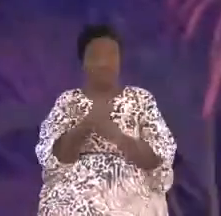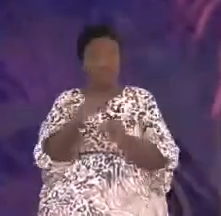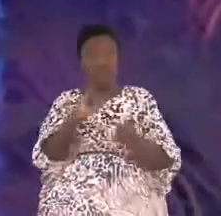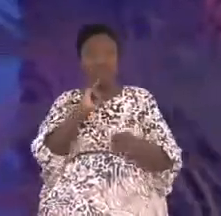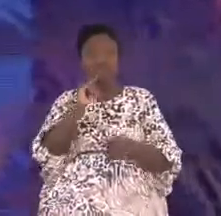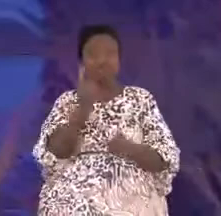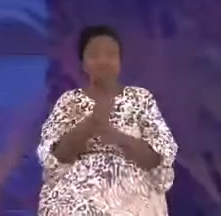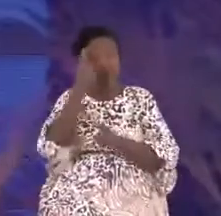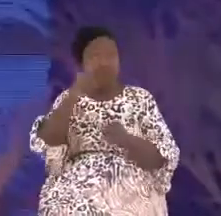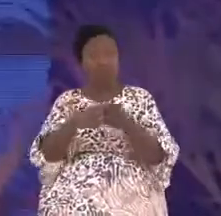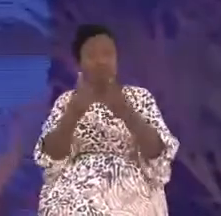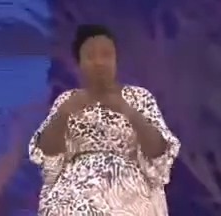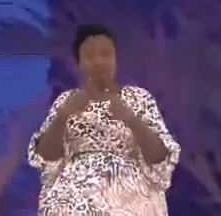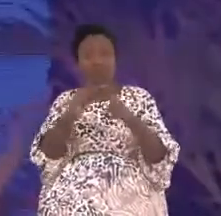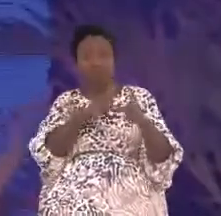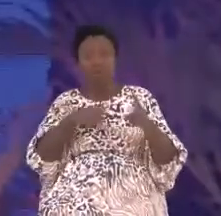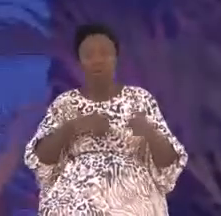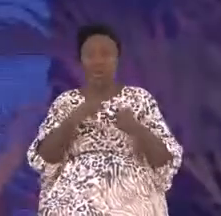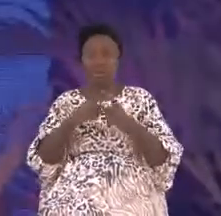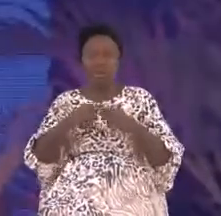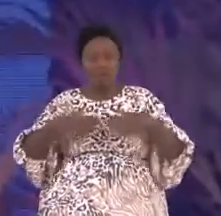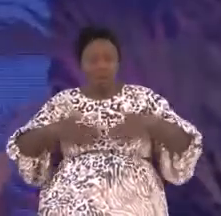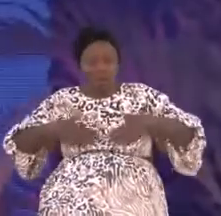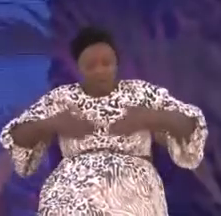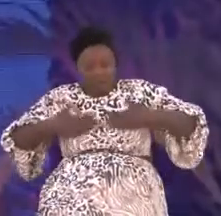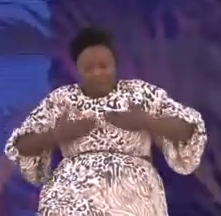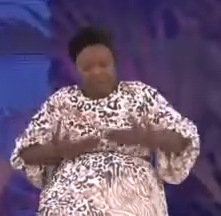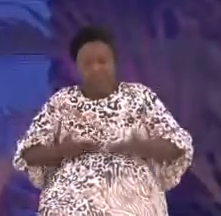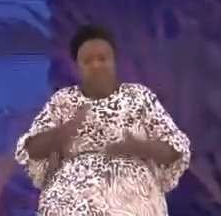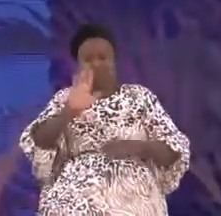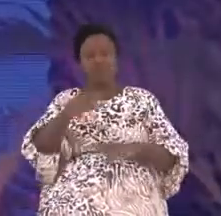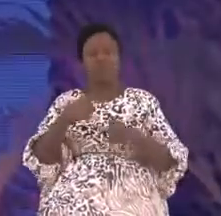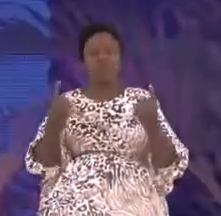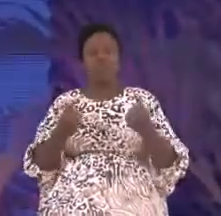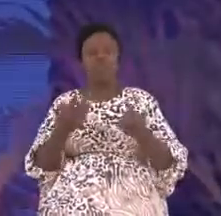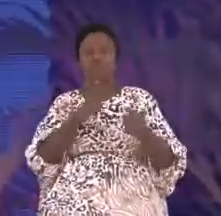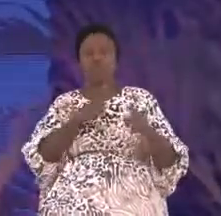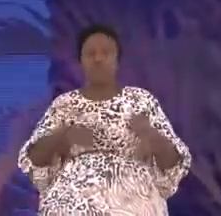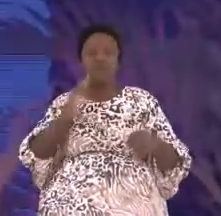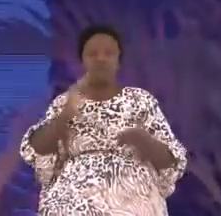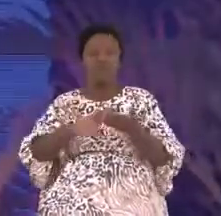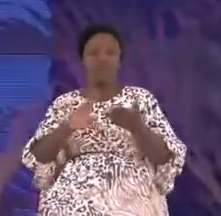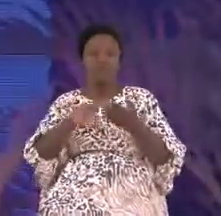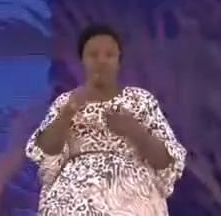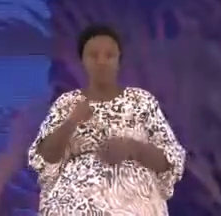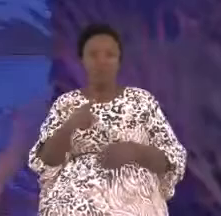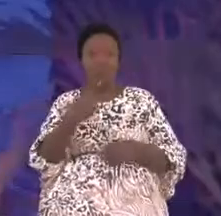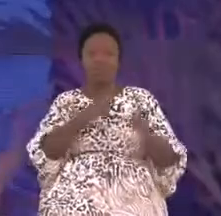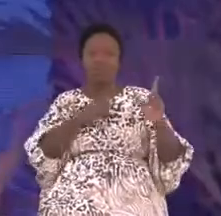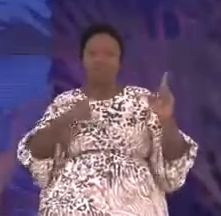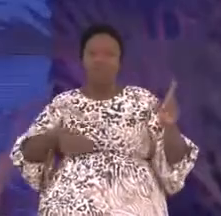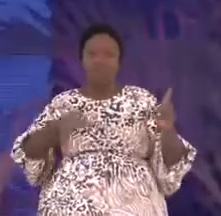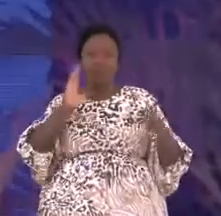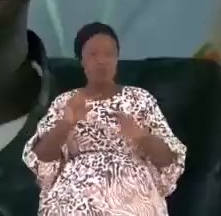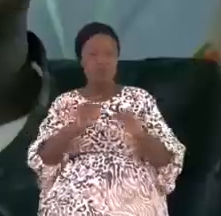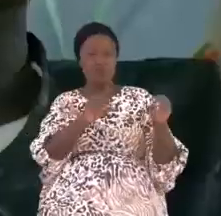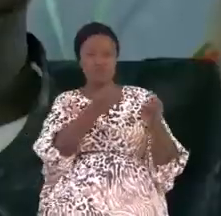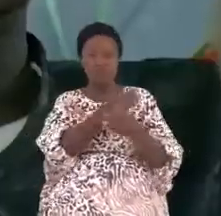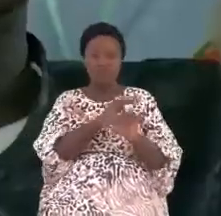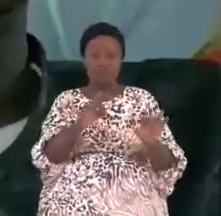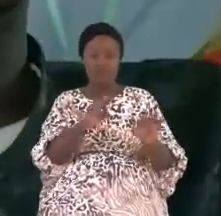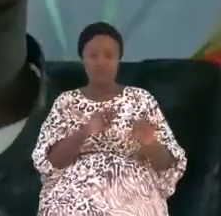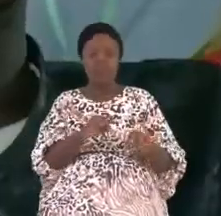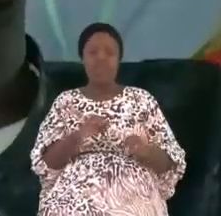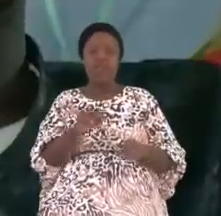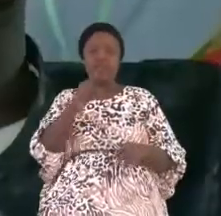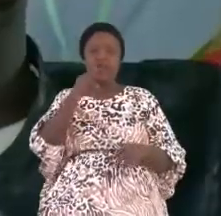then you confess your sin the lord will forgive you the lord will set you free you'll have